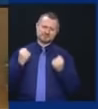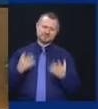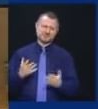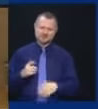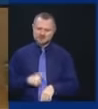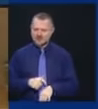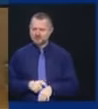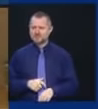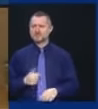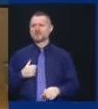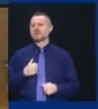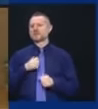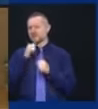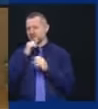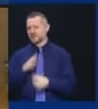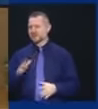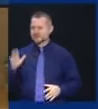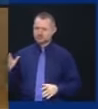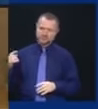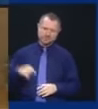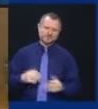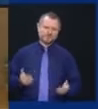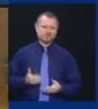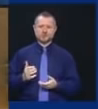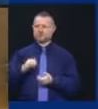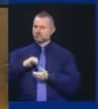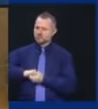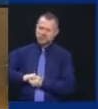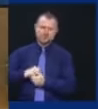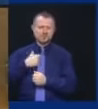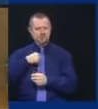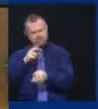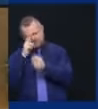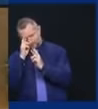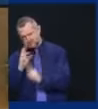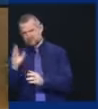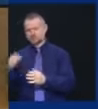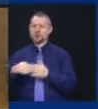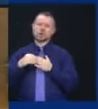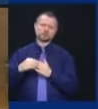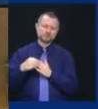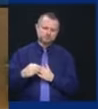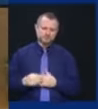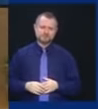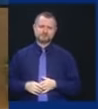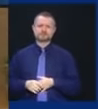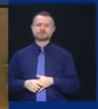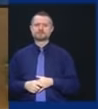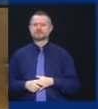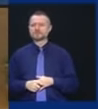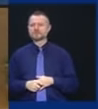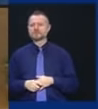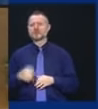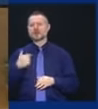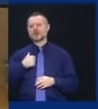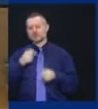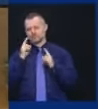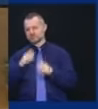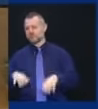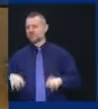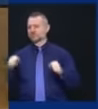by his presence and his partnership, and I admire his leadership. I also am honored to host you here